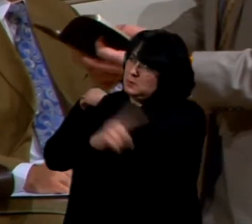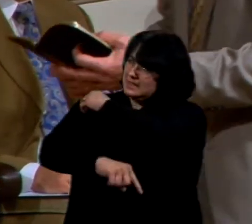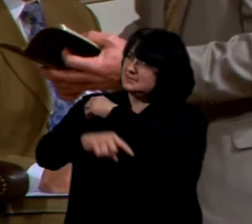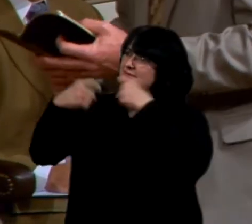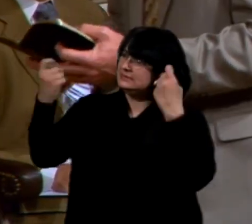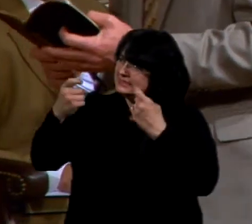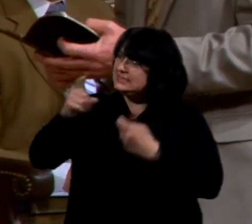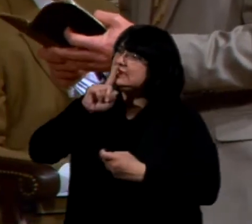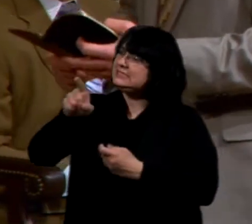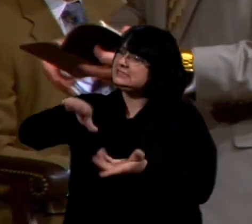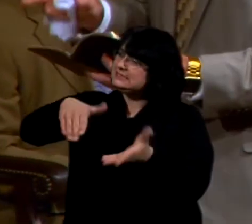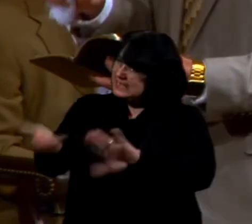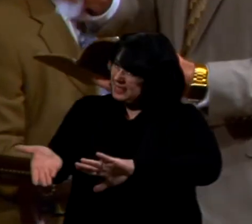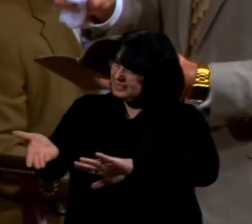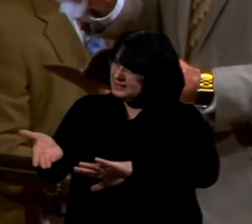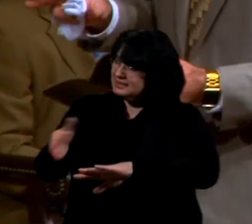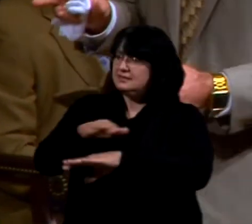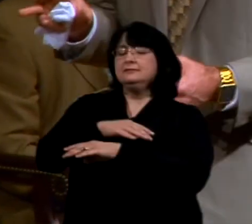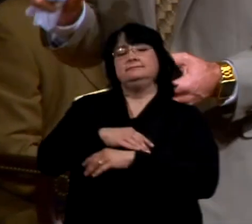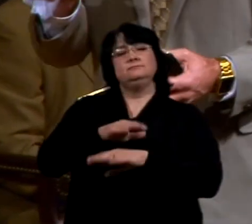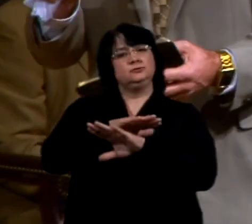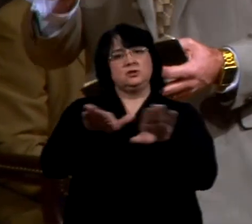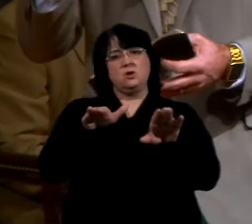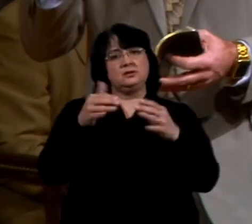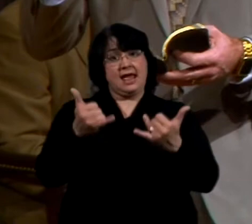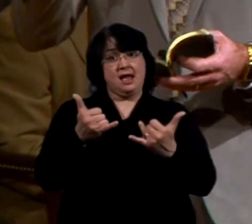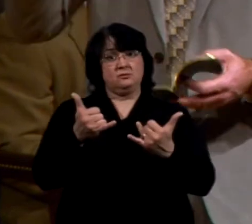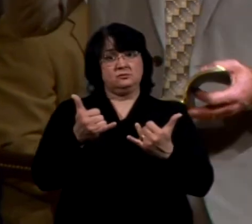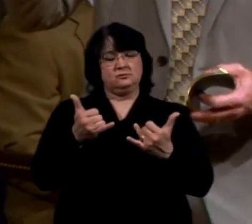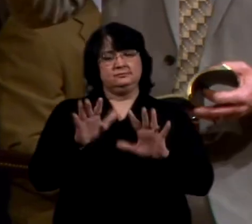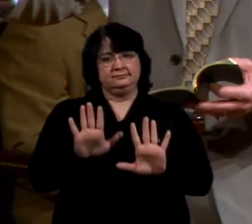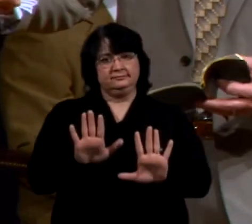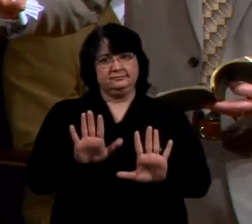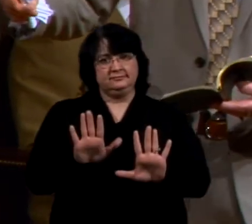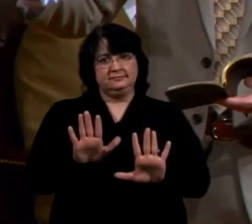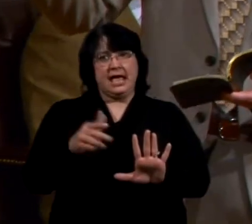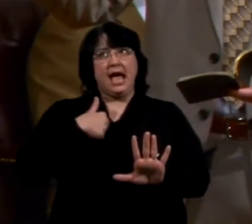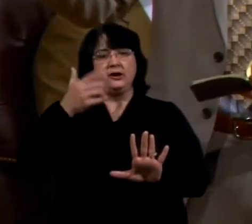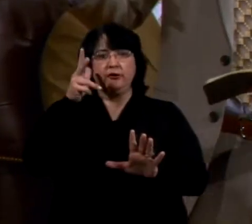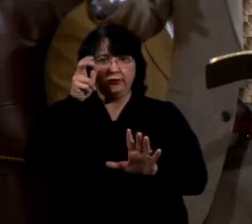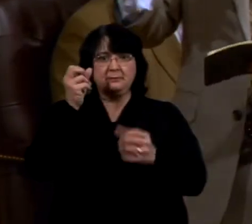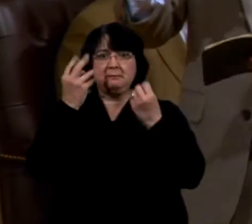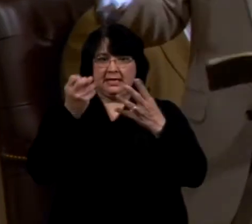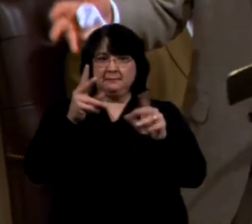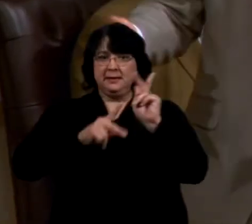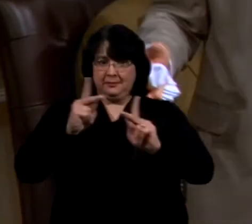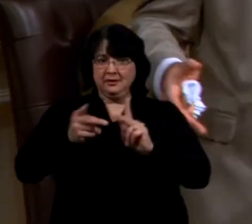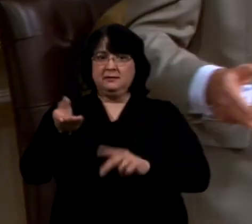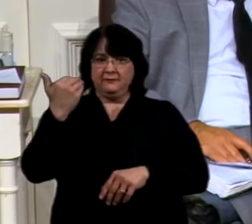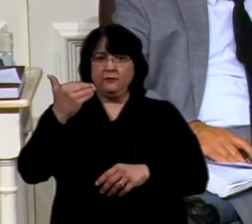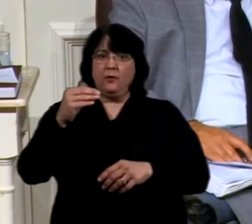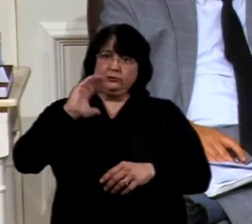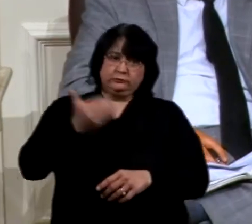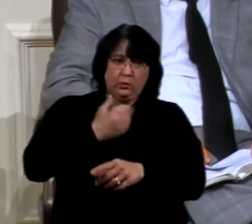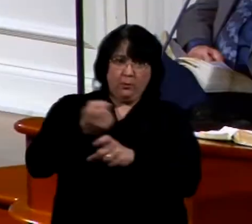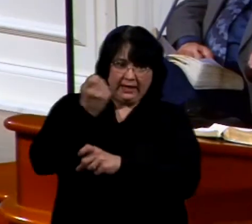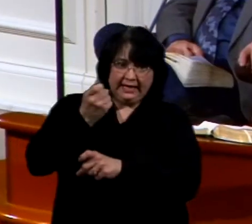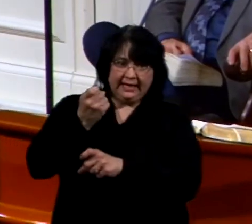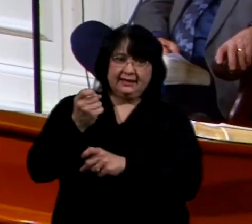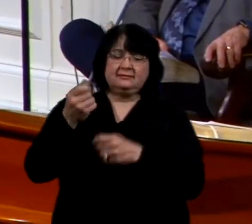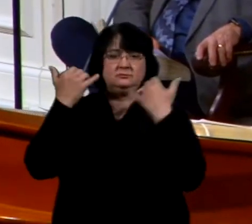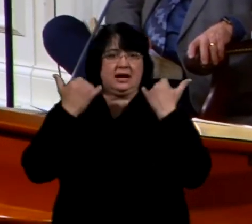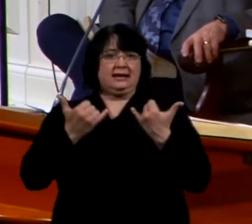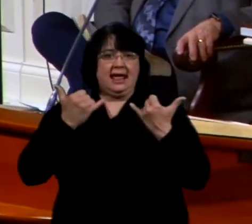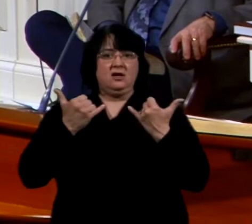of sin is death. Do not, at this point, I can't tell you how many people I've heard that deal with soul winning or in our modern